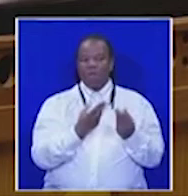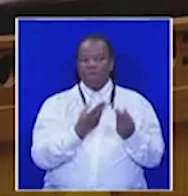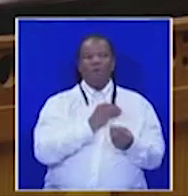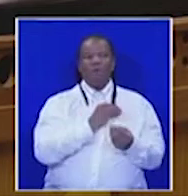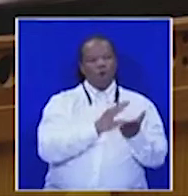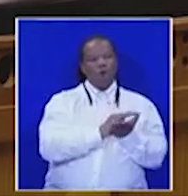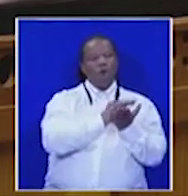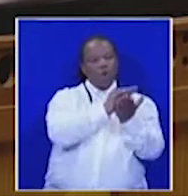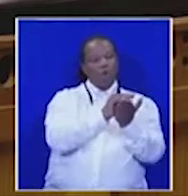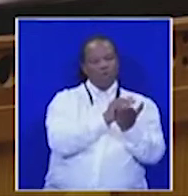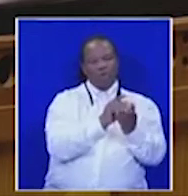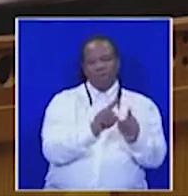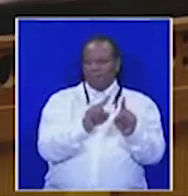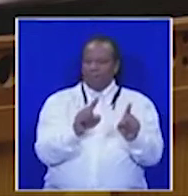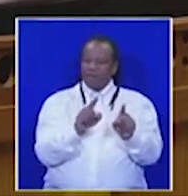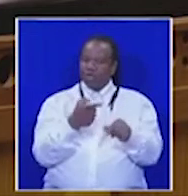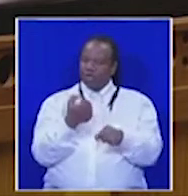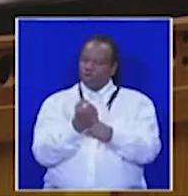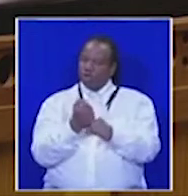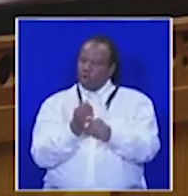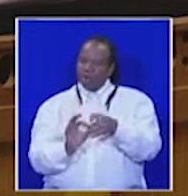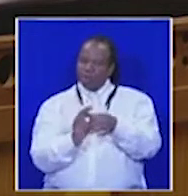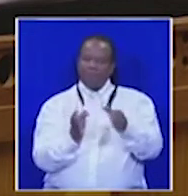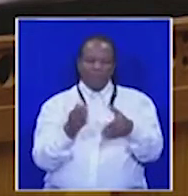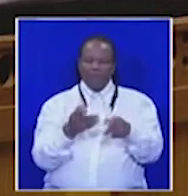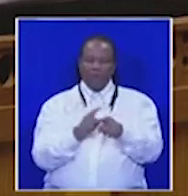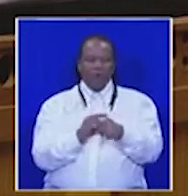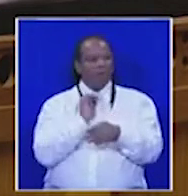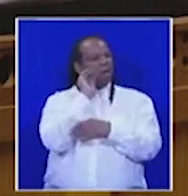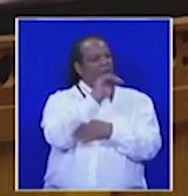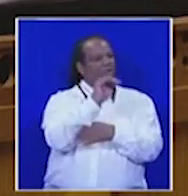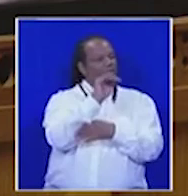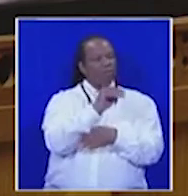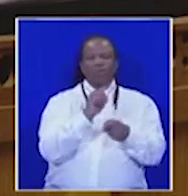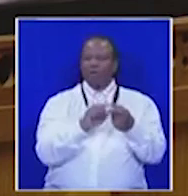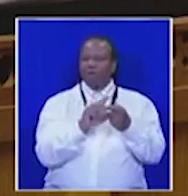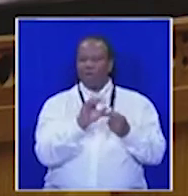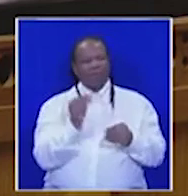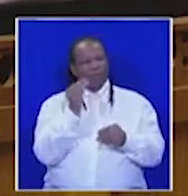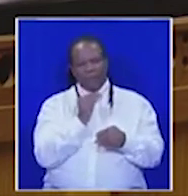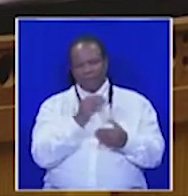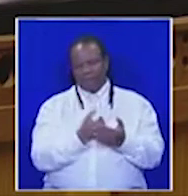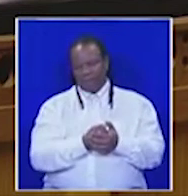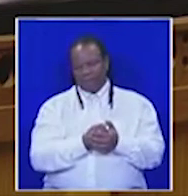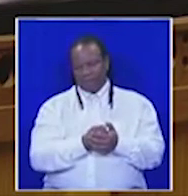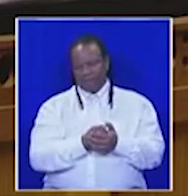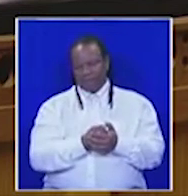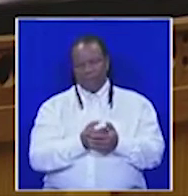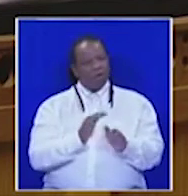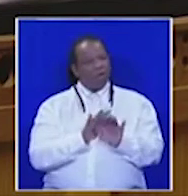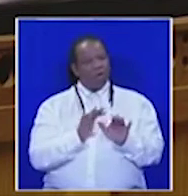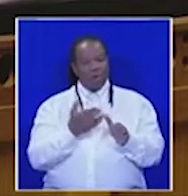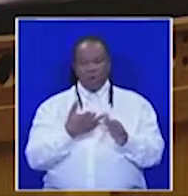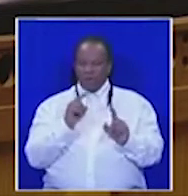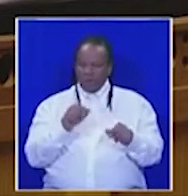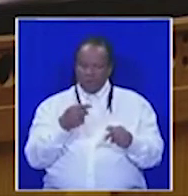with no job creation targets attached and no export targets of any sort attached. We don't need to look far to